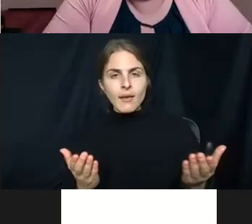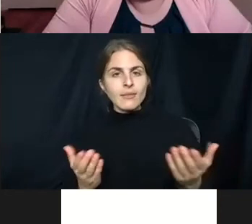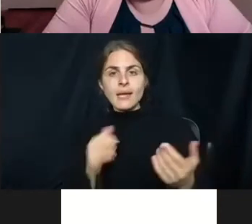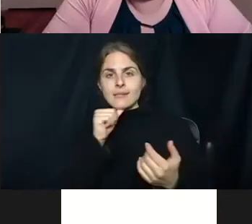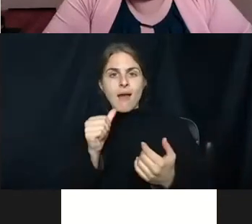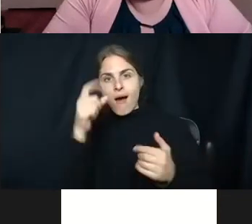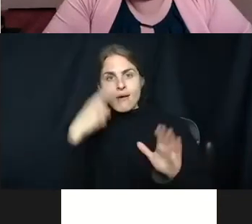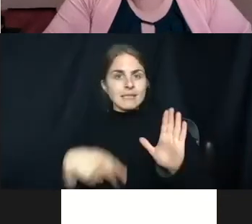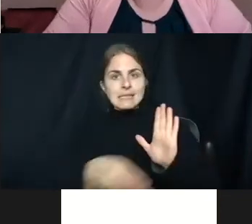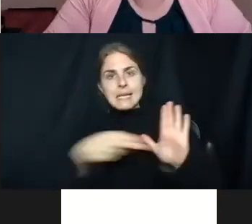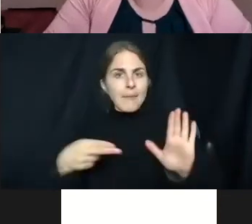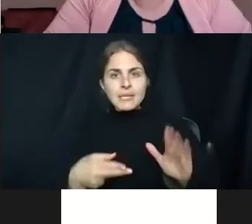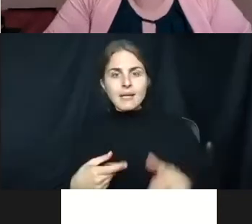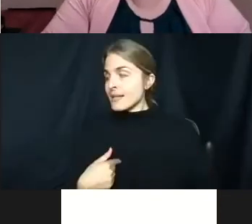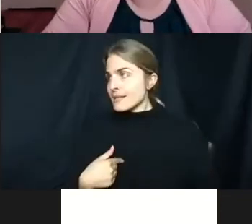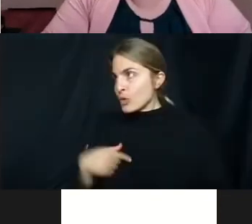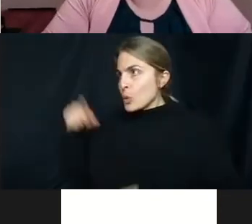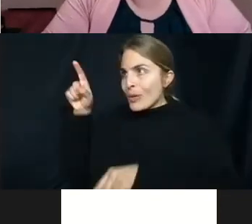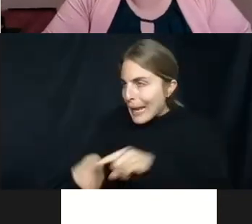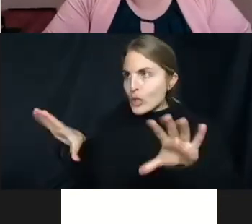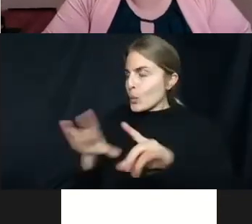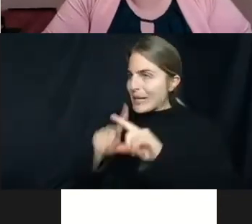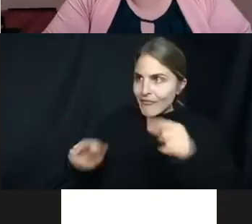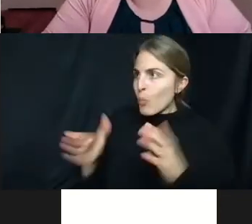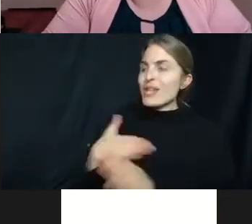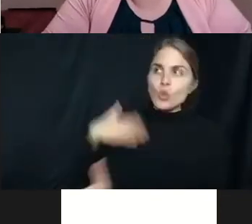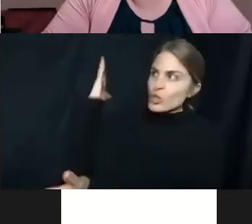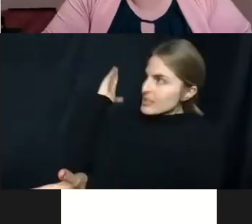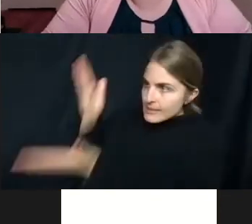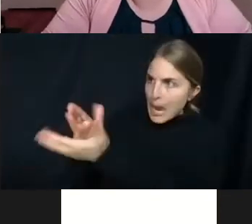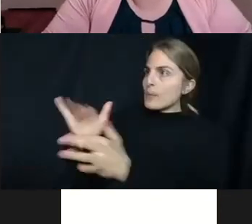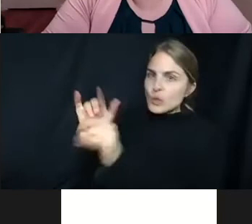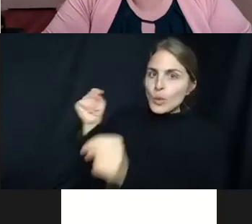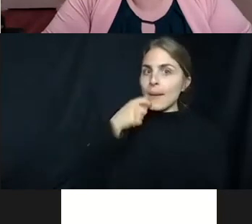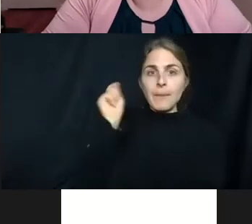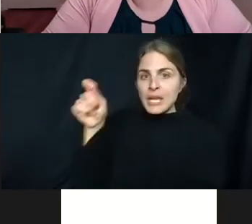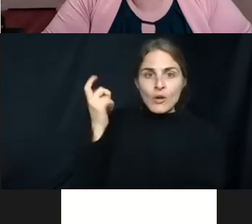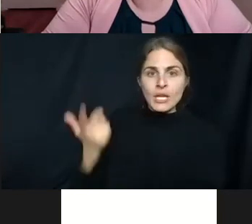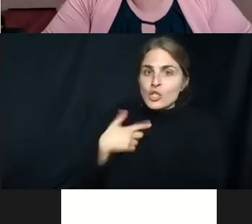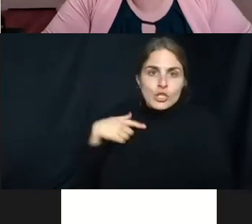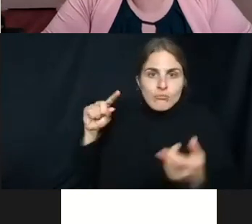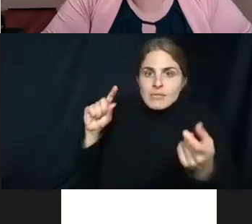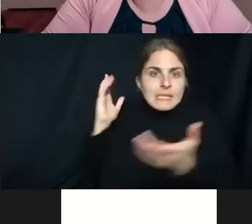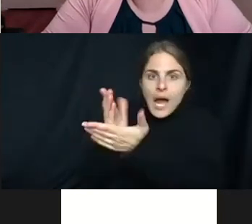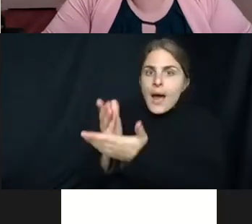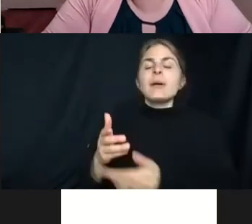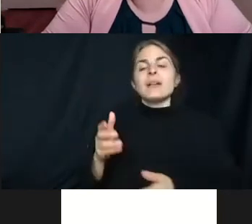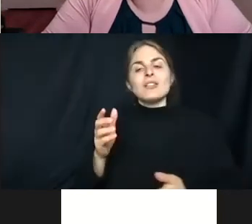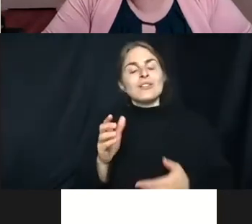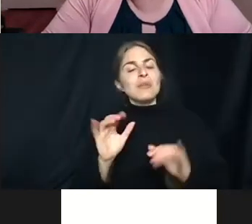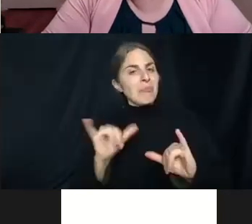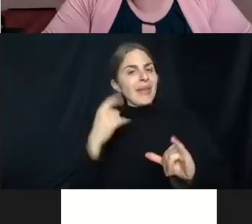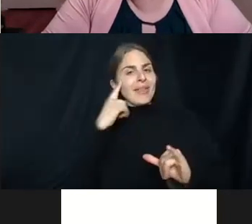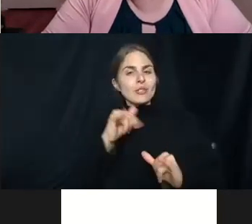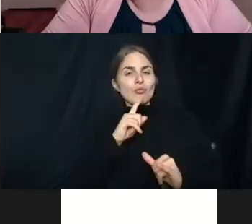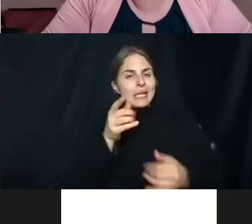like, well, you can't. So stop doing it. And so I think that's a really interesting